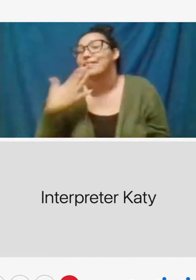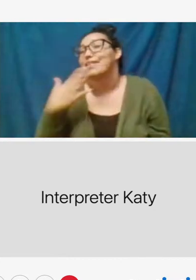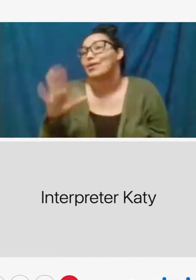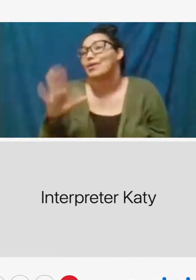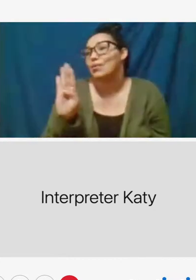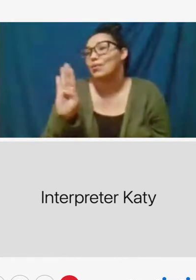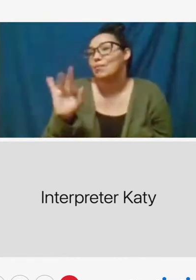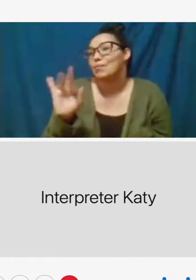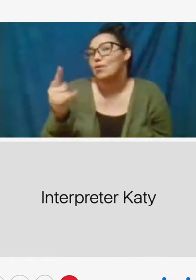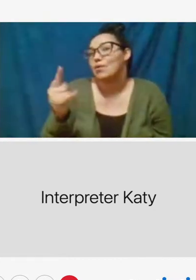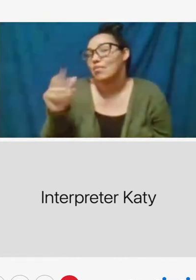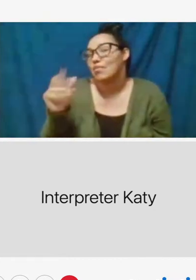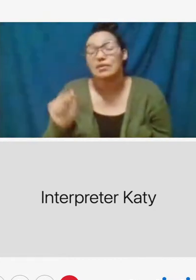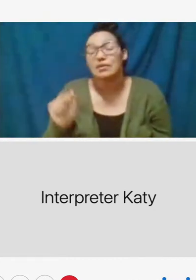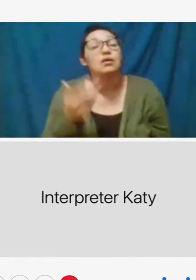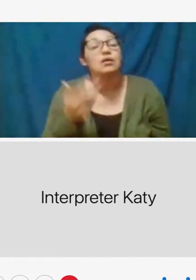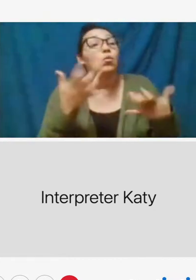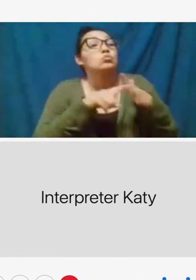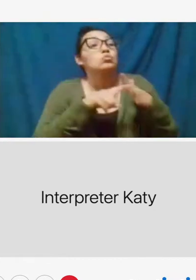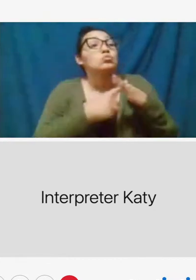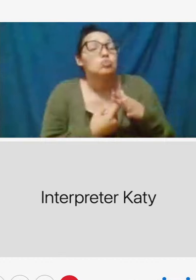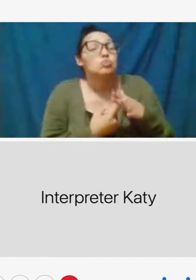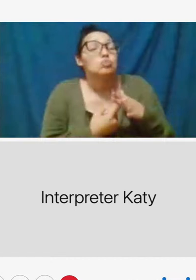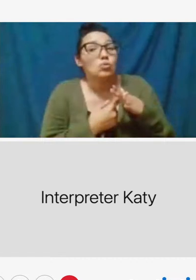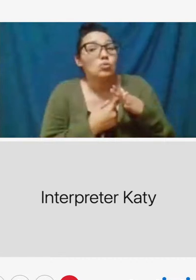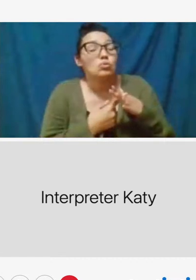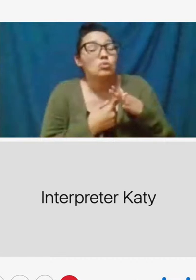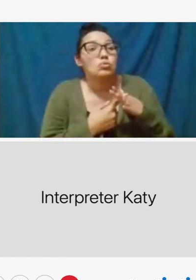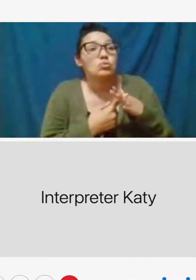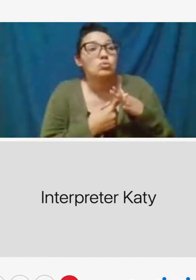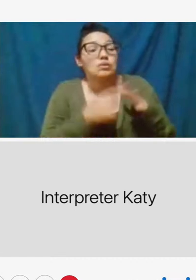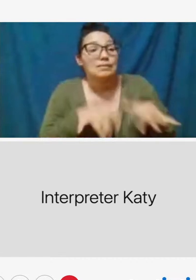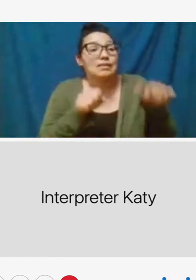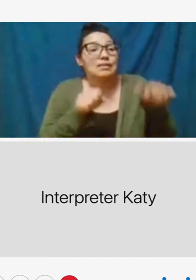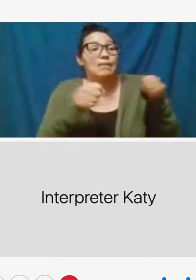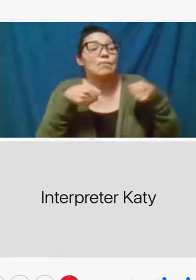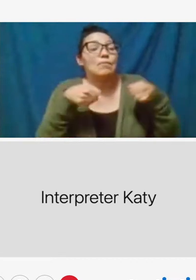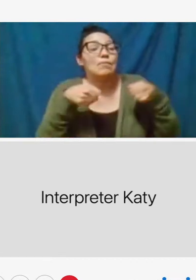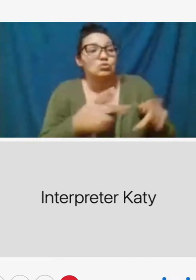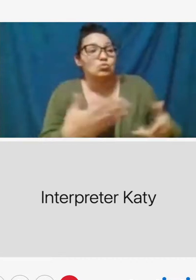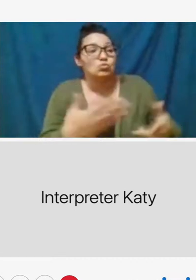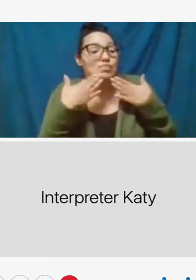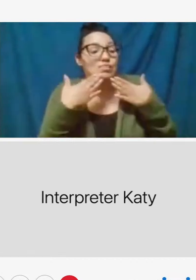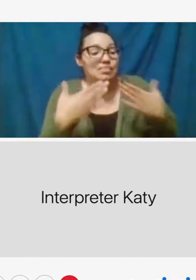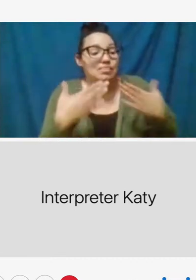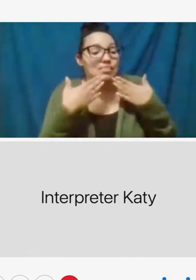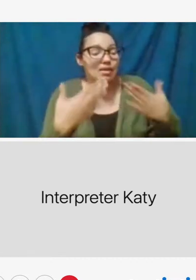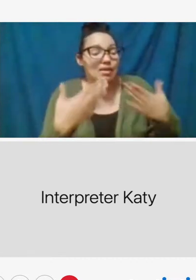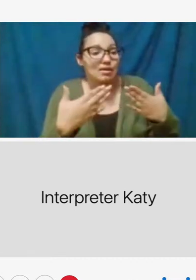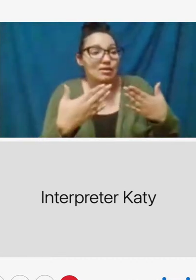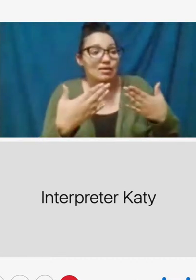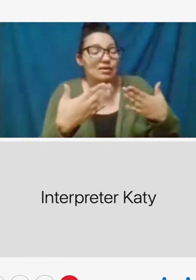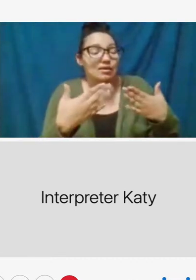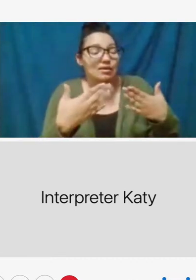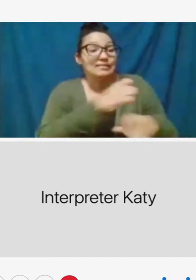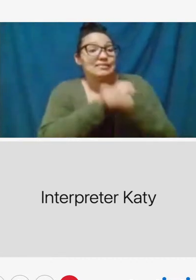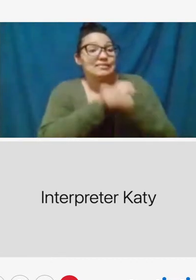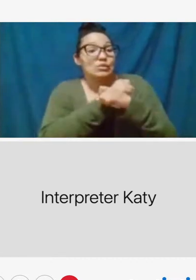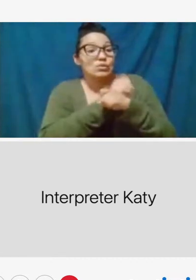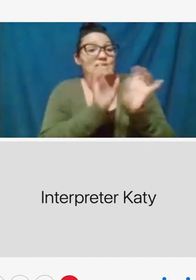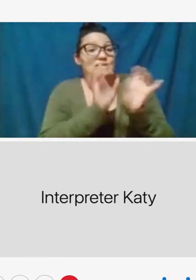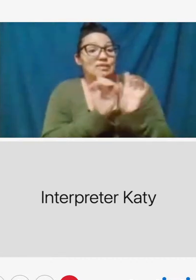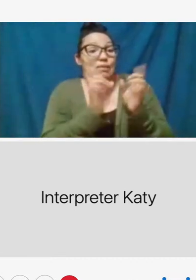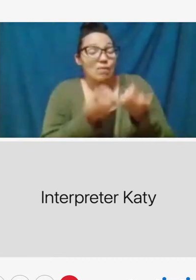begin by uh taking this opportunity to thank our security department our